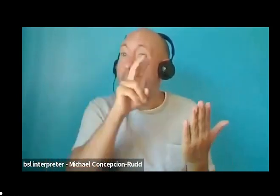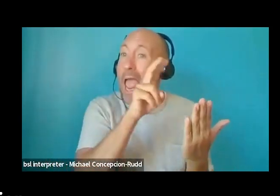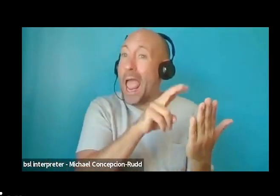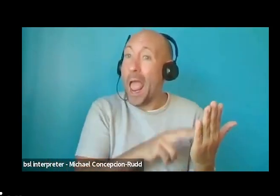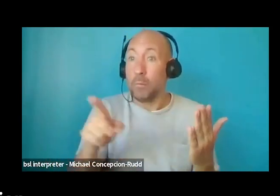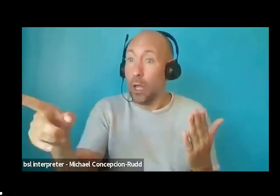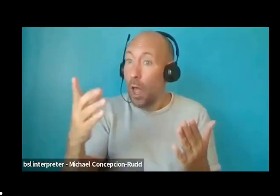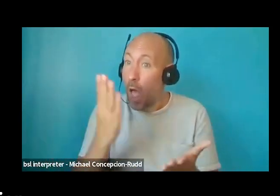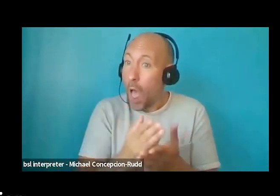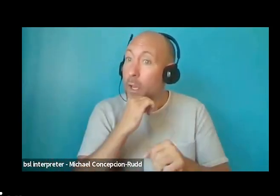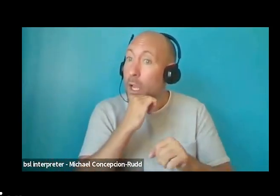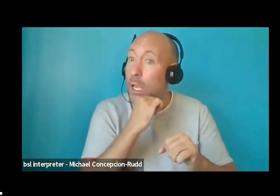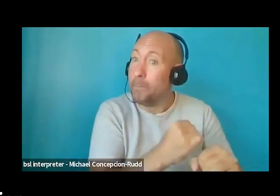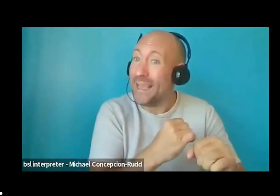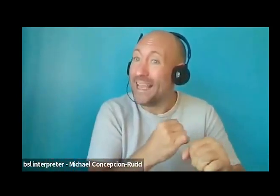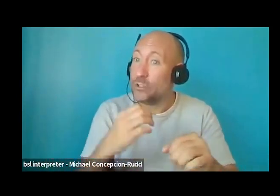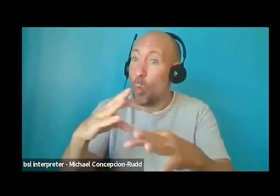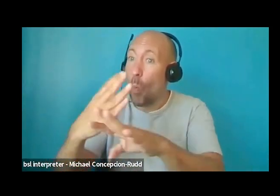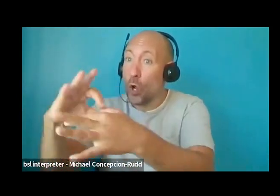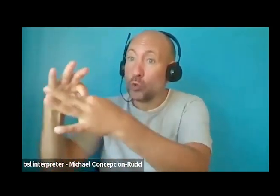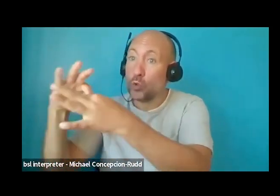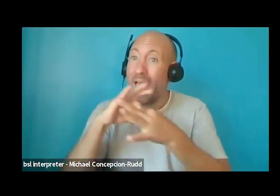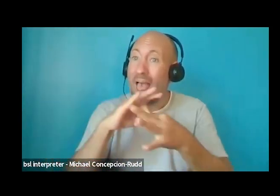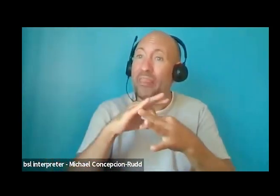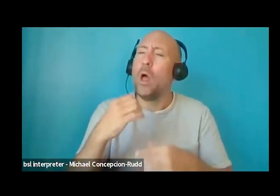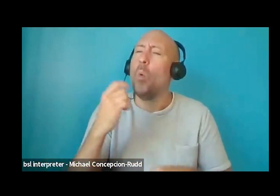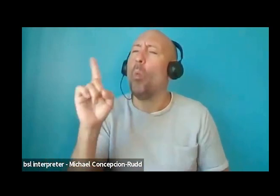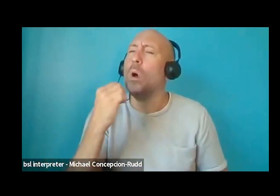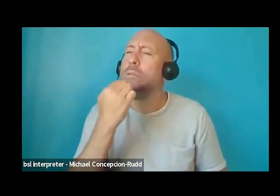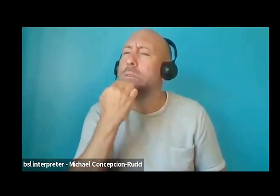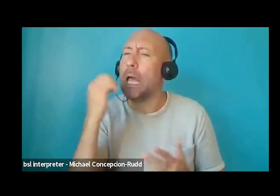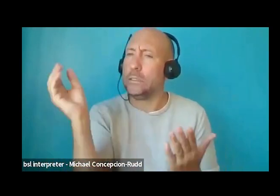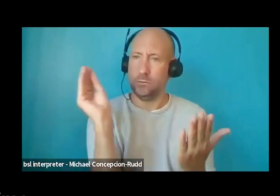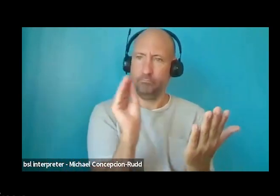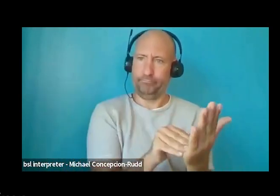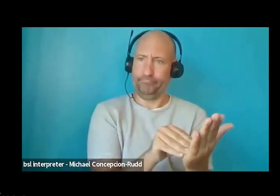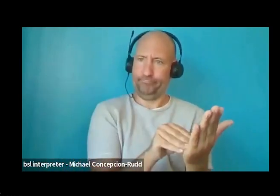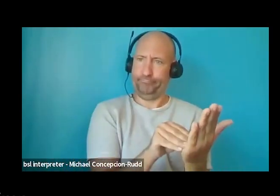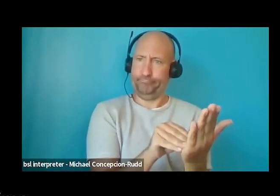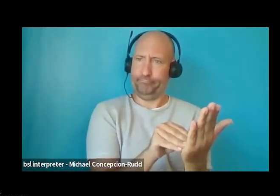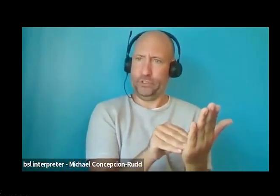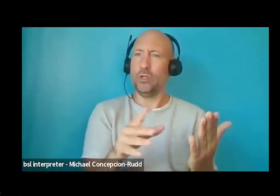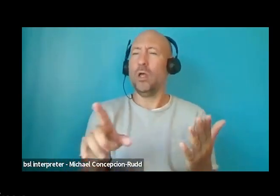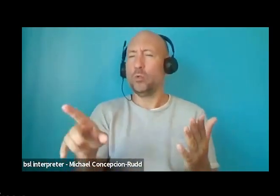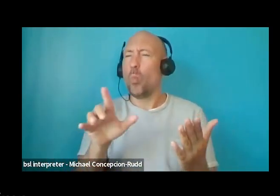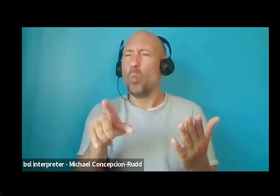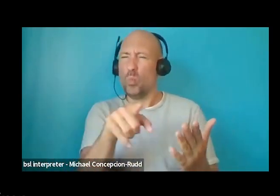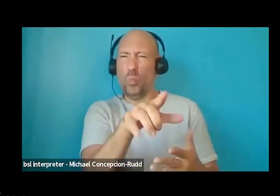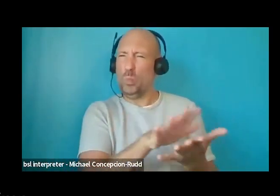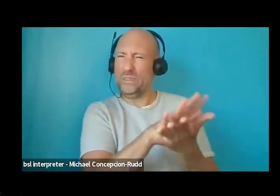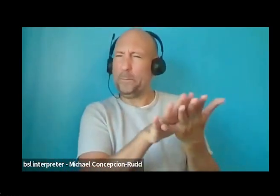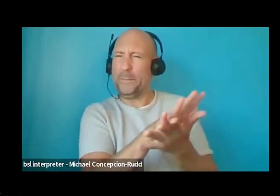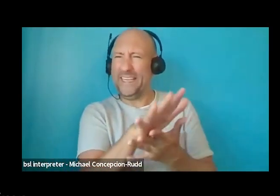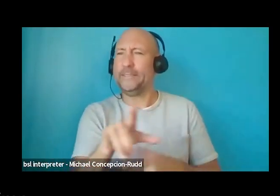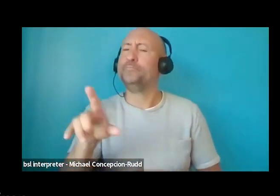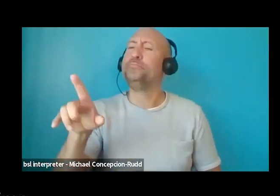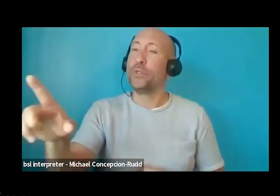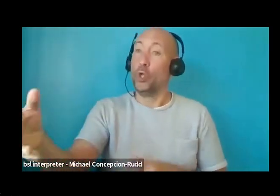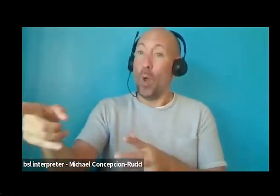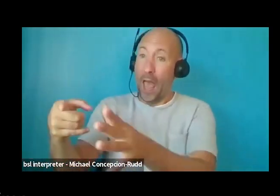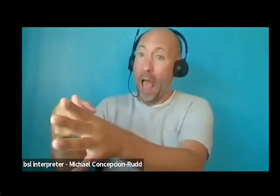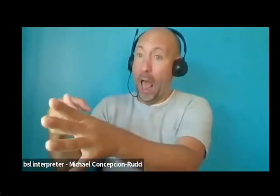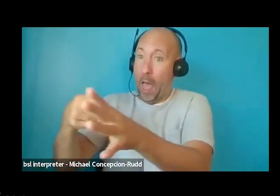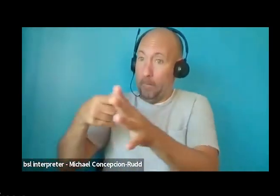of collaboration and dates in place by the time of the application. So what I mean here is that by the time you